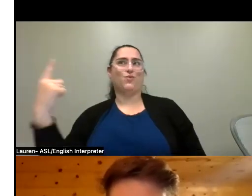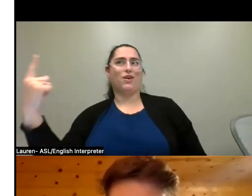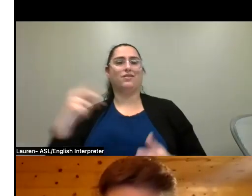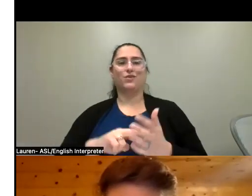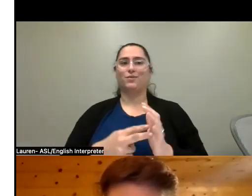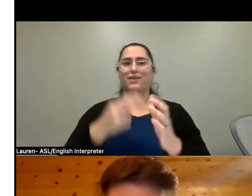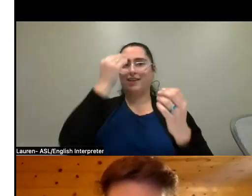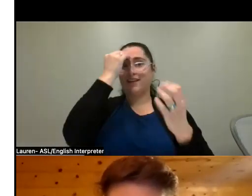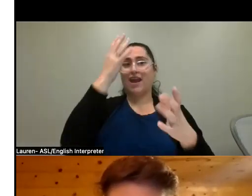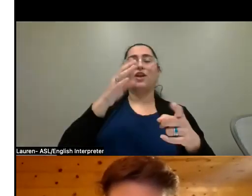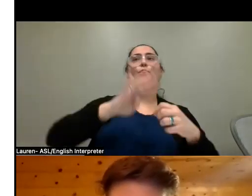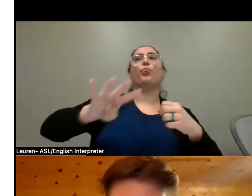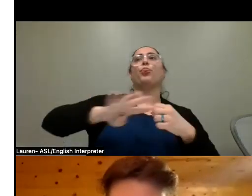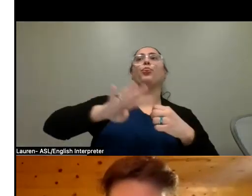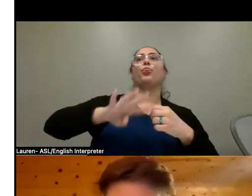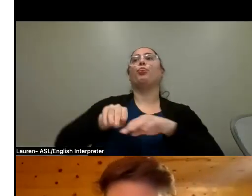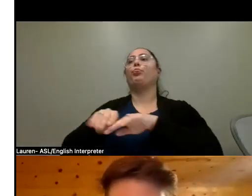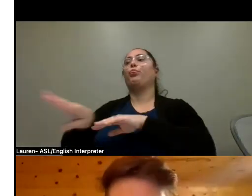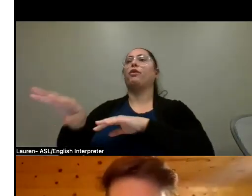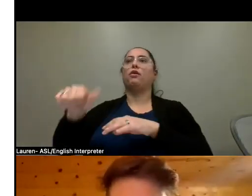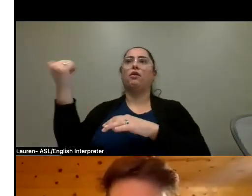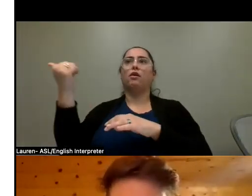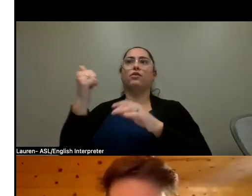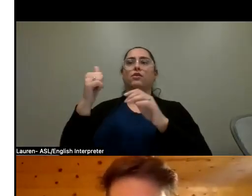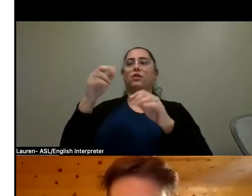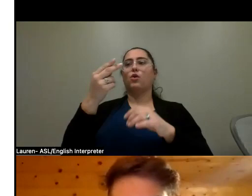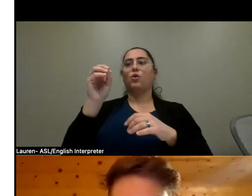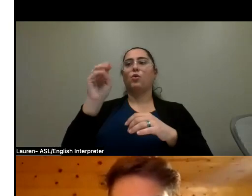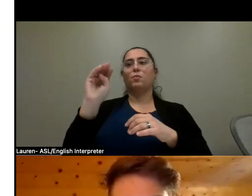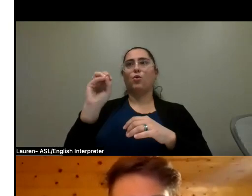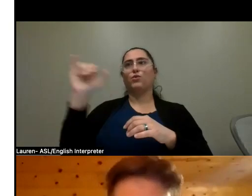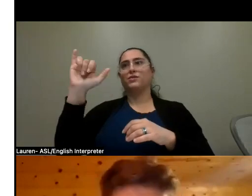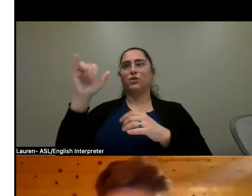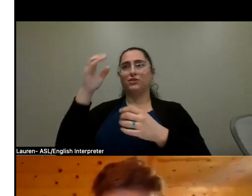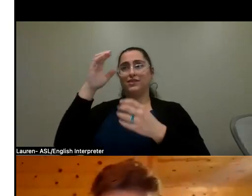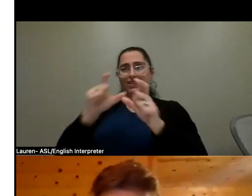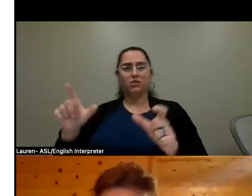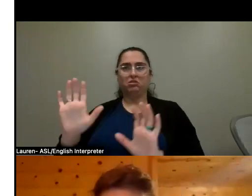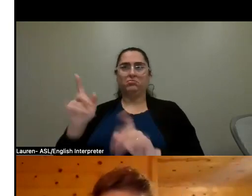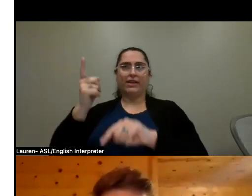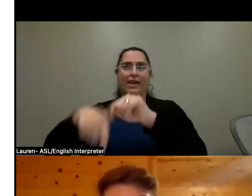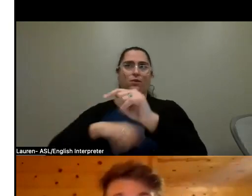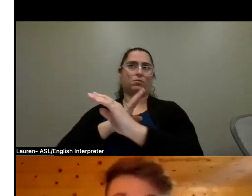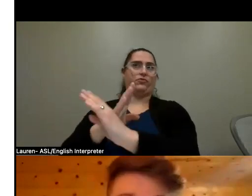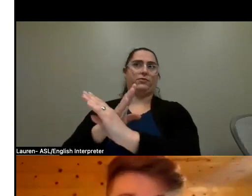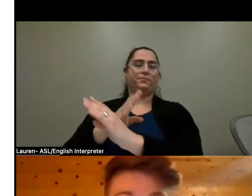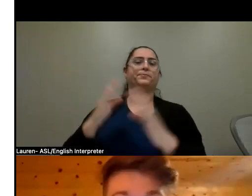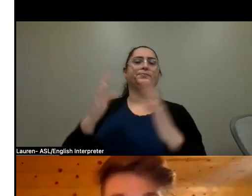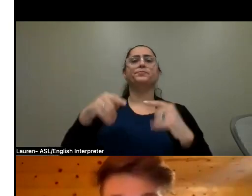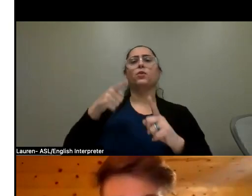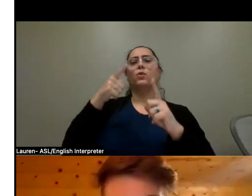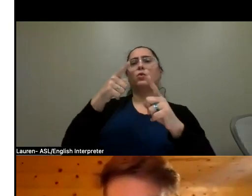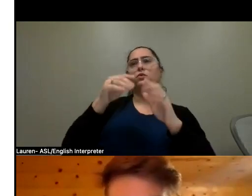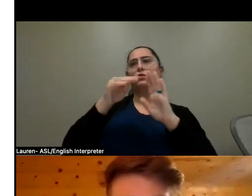this data leakage from the homo-oligomeric and similar sequences. And the objective for the model is to minimize the categorical